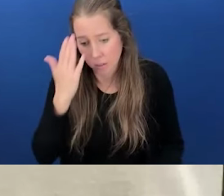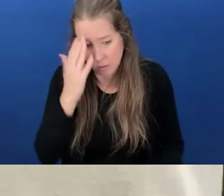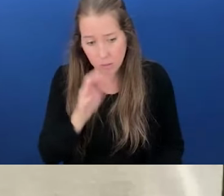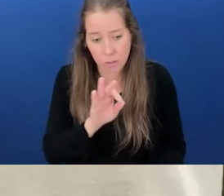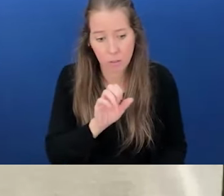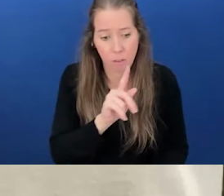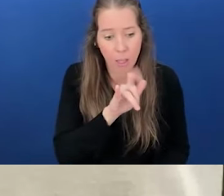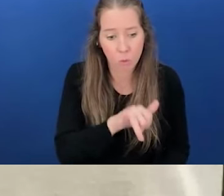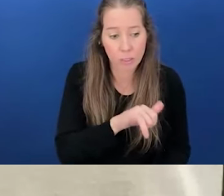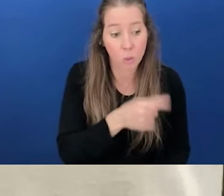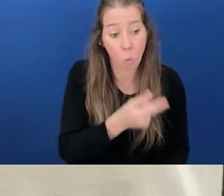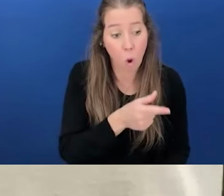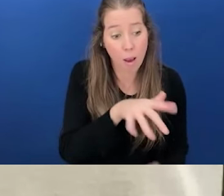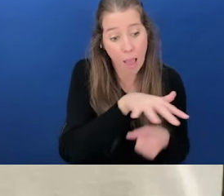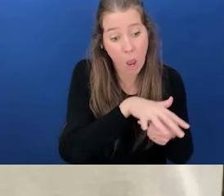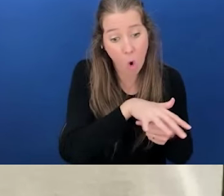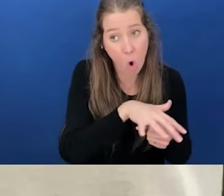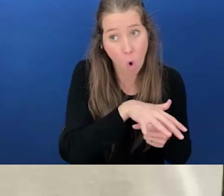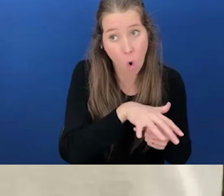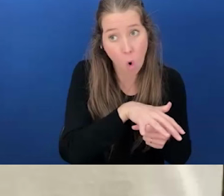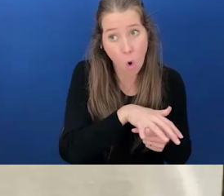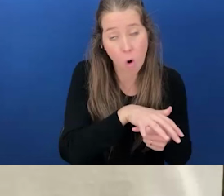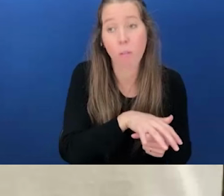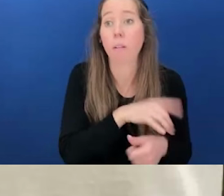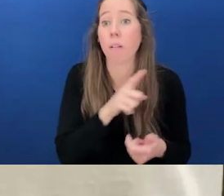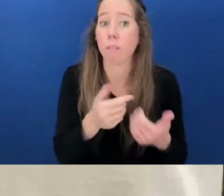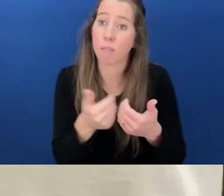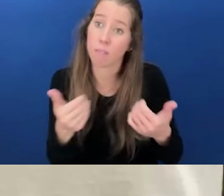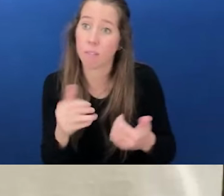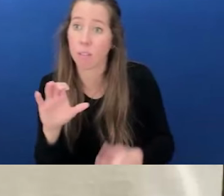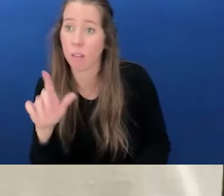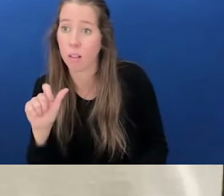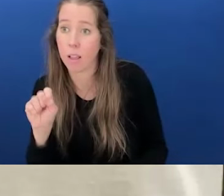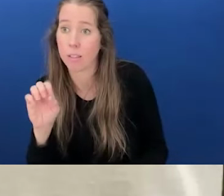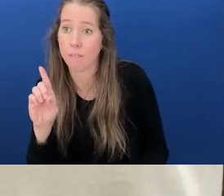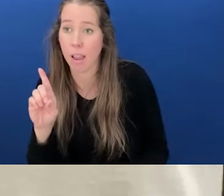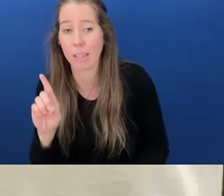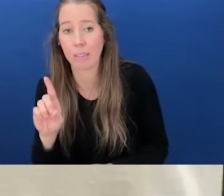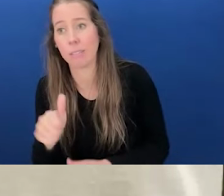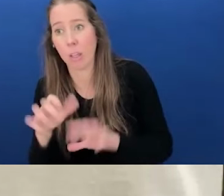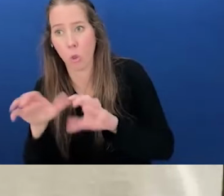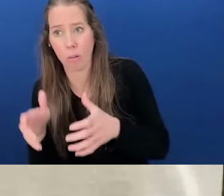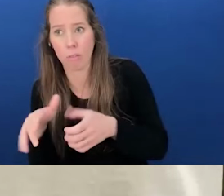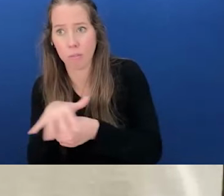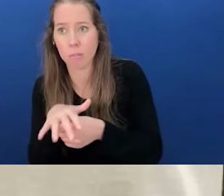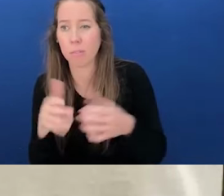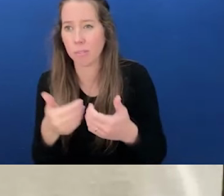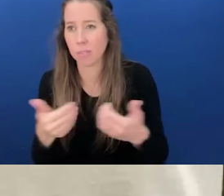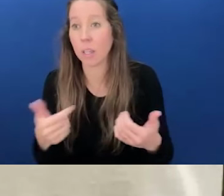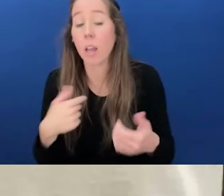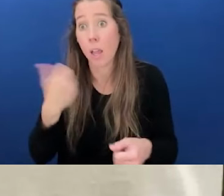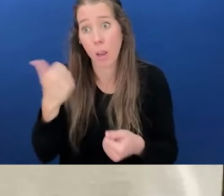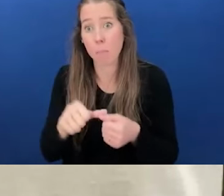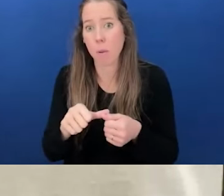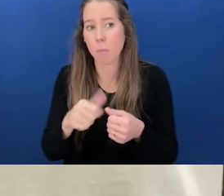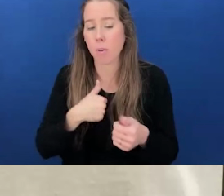faculty is in one area or one silo and classified was in another. And one thing that I remember when I did